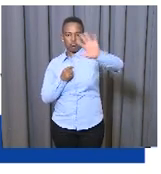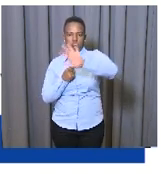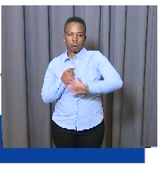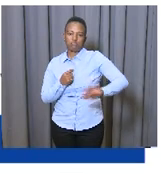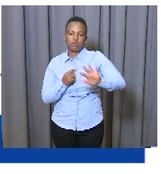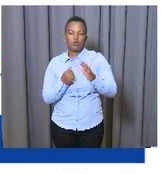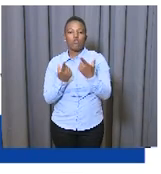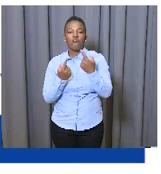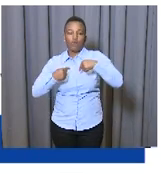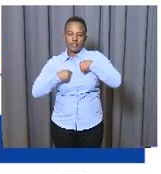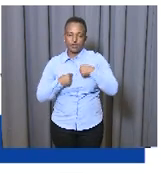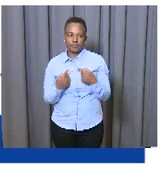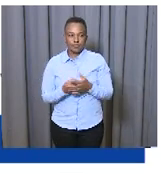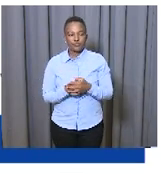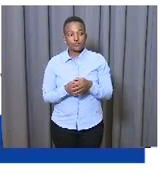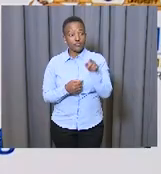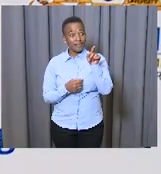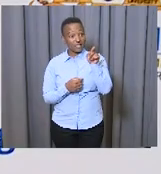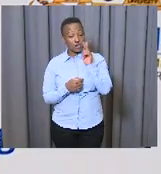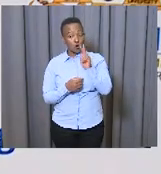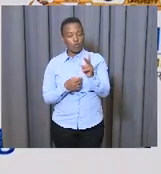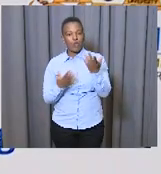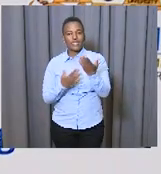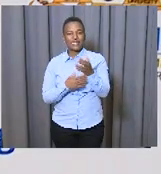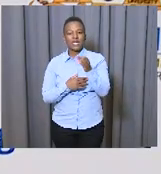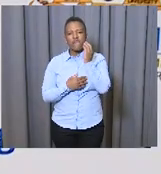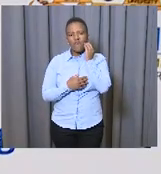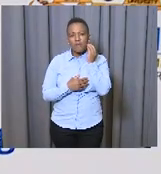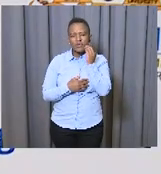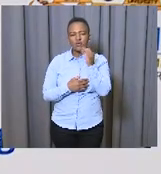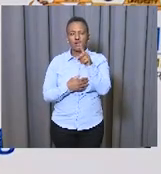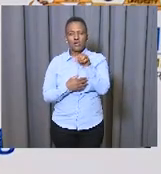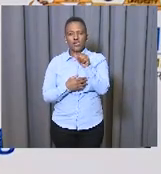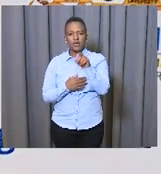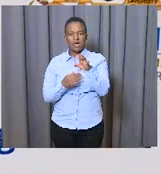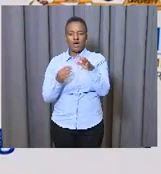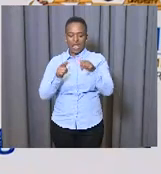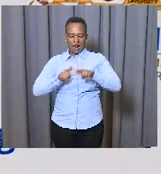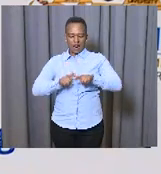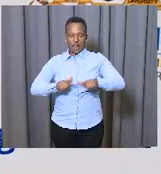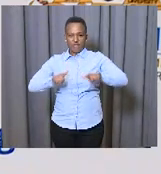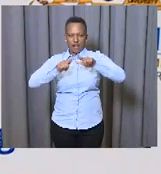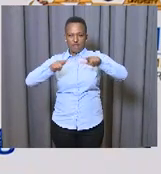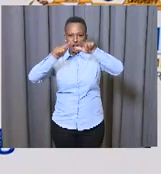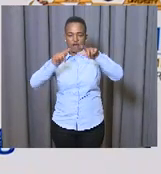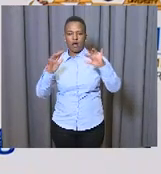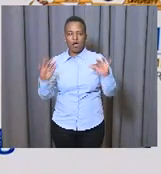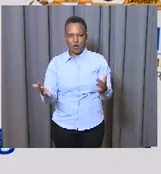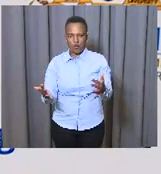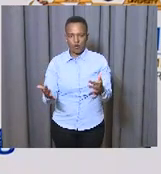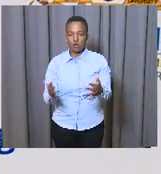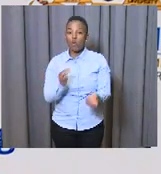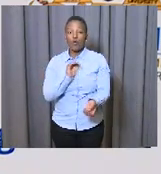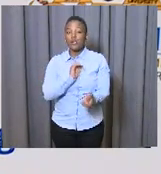So this is just now looking at data at a granular level, at what level to say. So what's happening